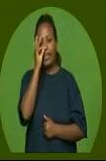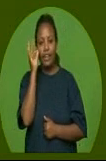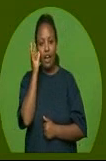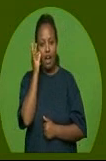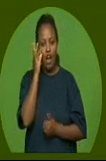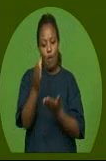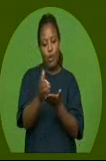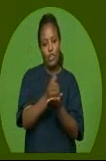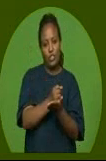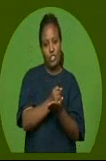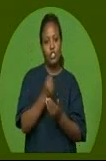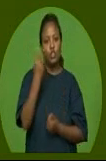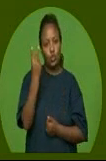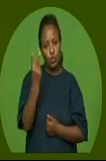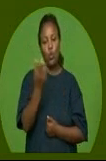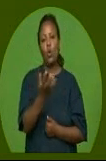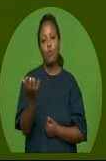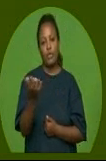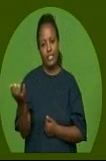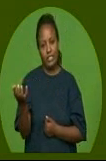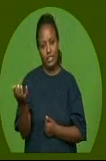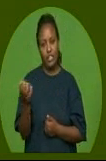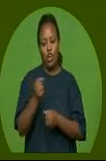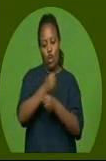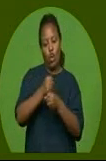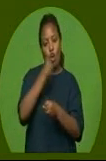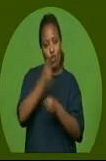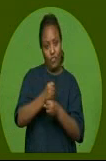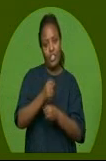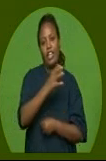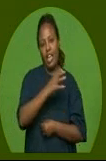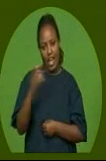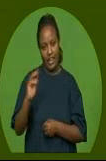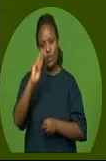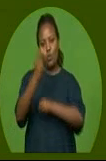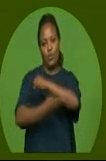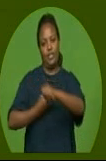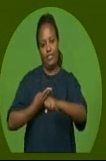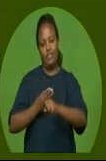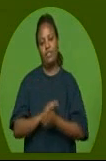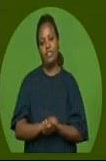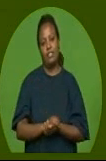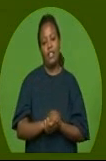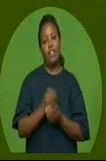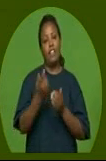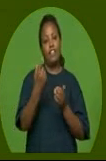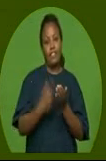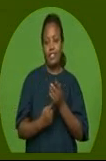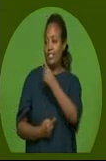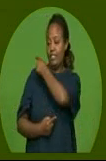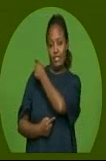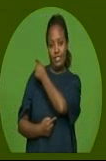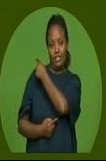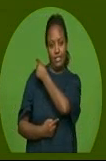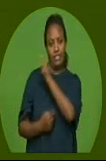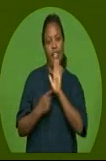and India, producing two commodities, coffee and wheat. The